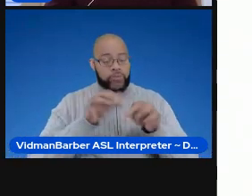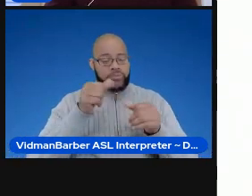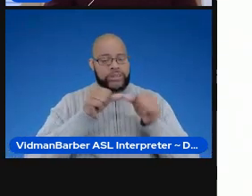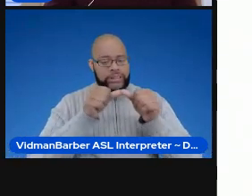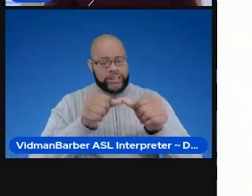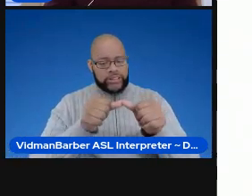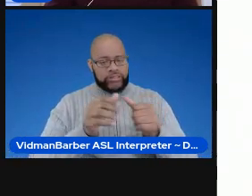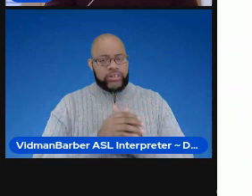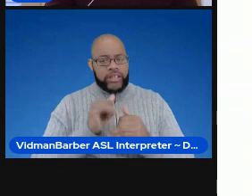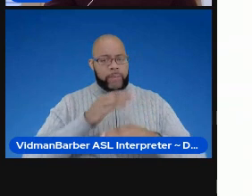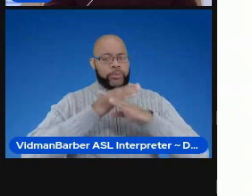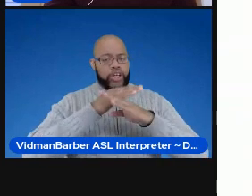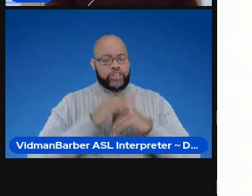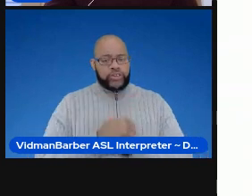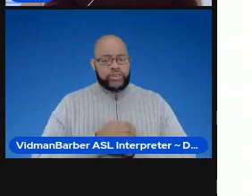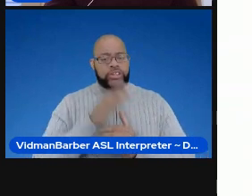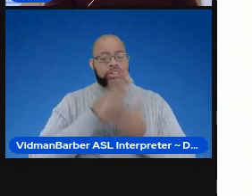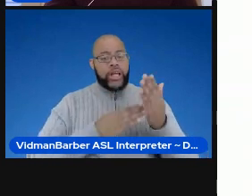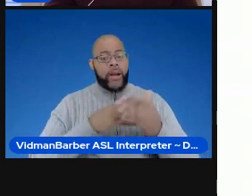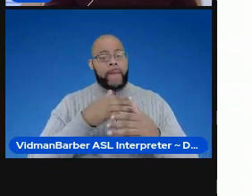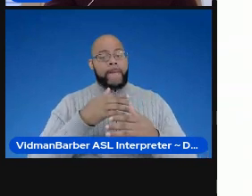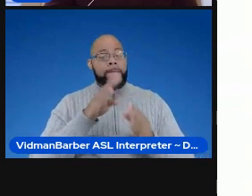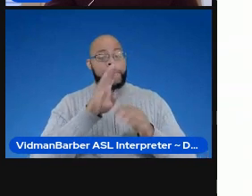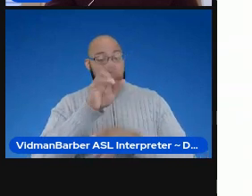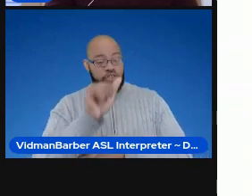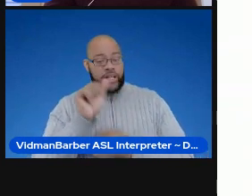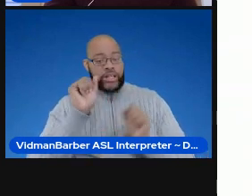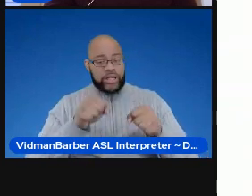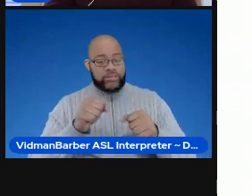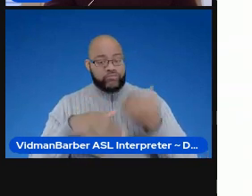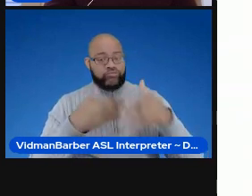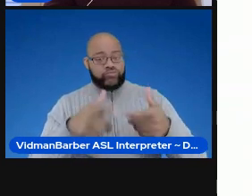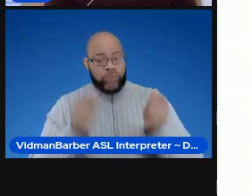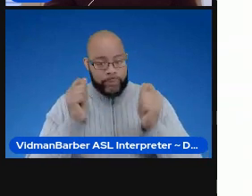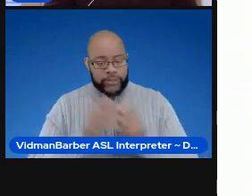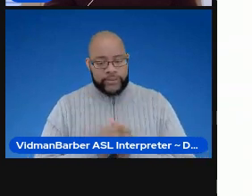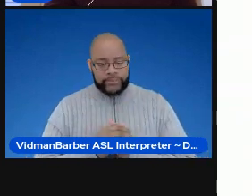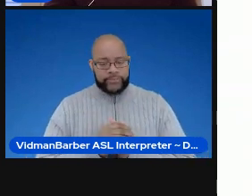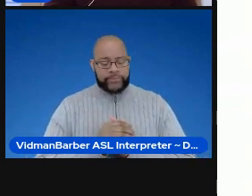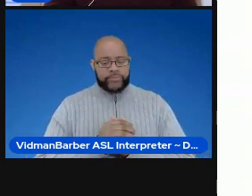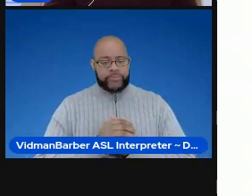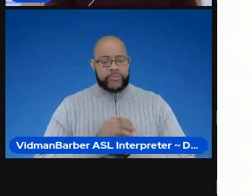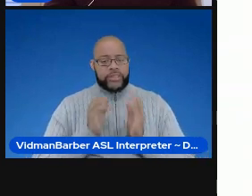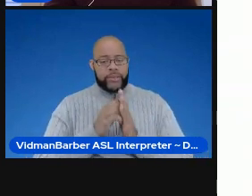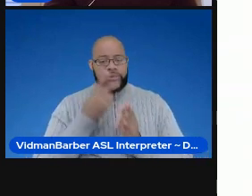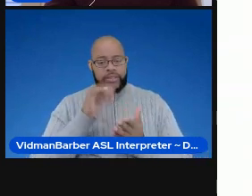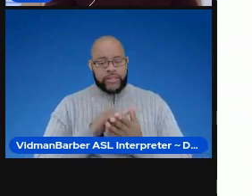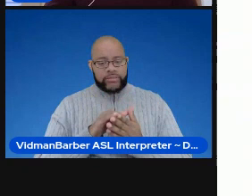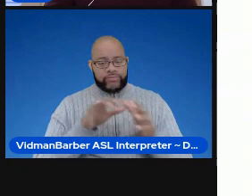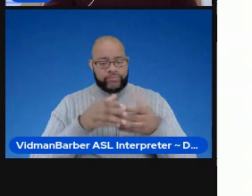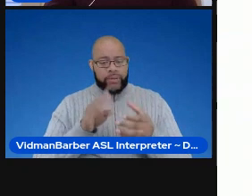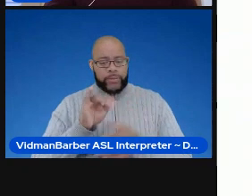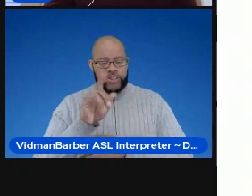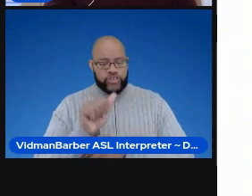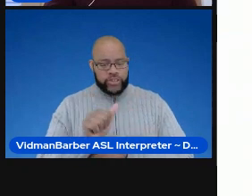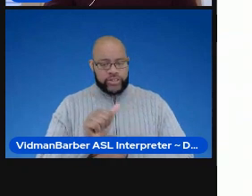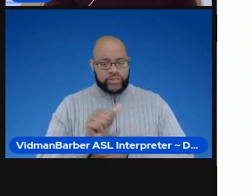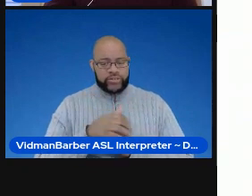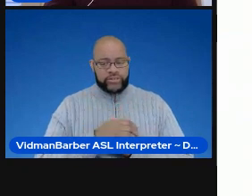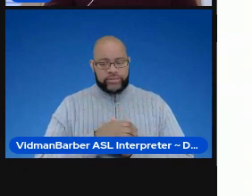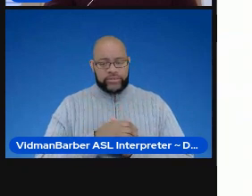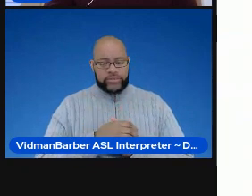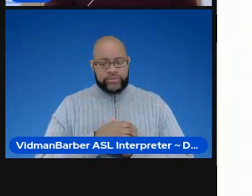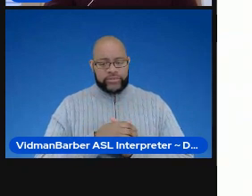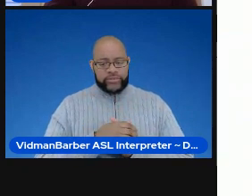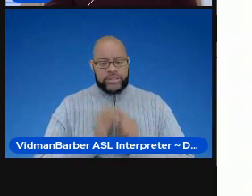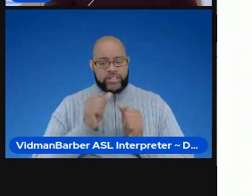vaccine-induced protection. Some of these bacteria can rapidly invade. So this is, for example, these encapsulated bacteria such as group C meningococcus